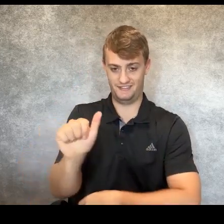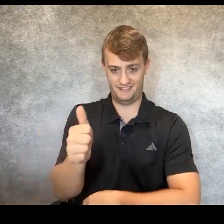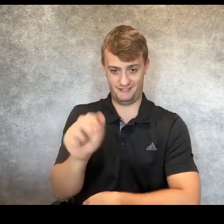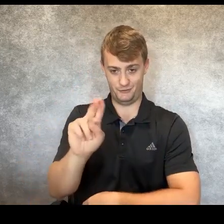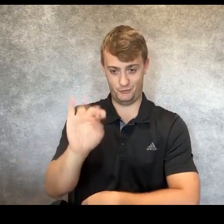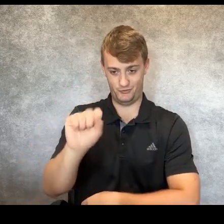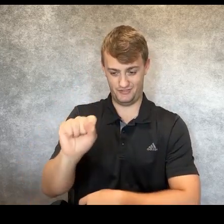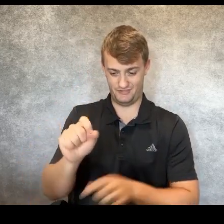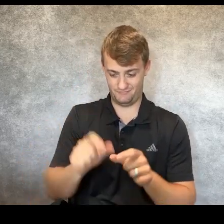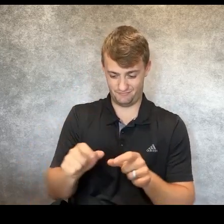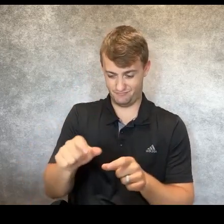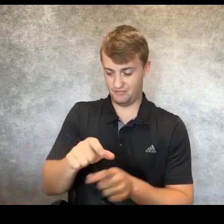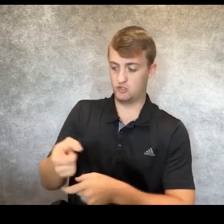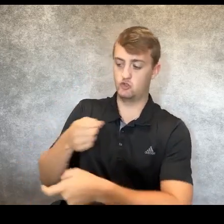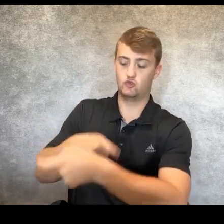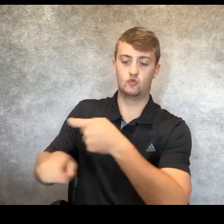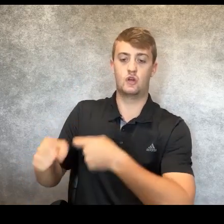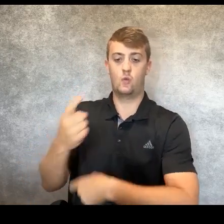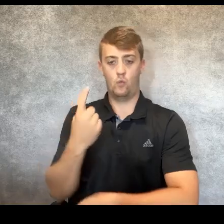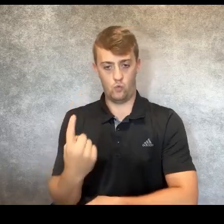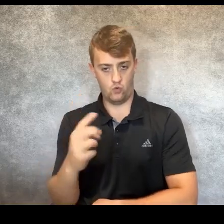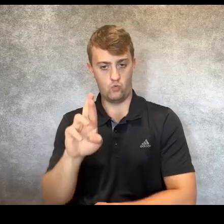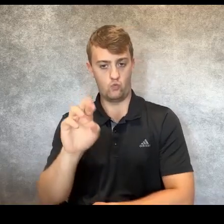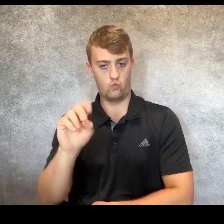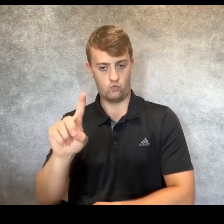1 rod.